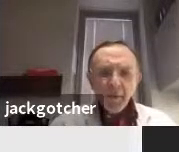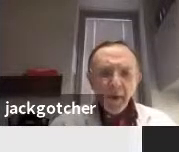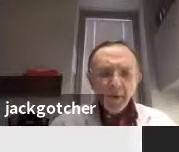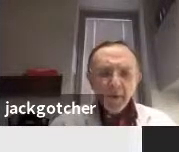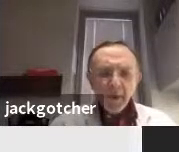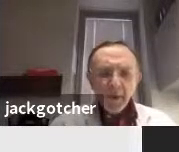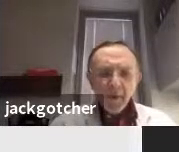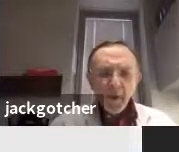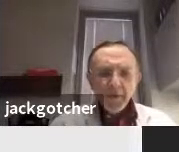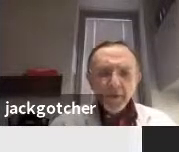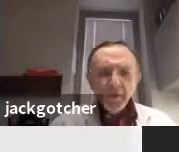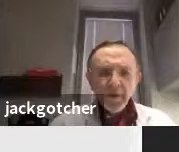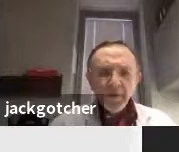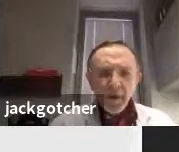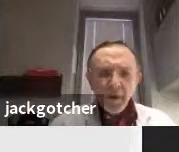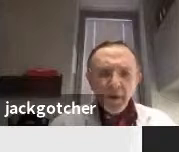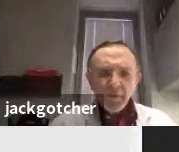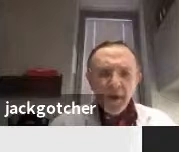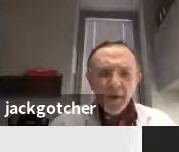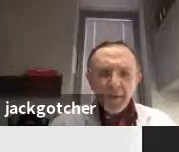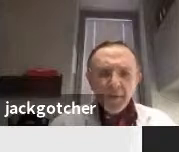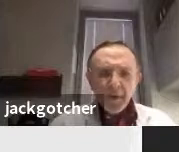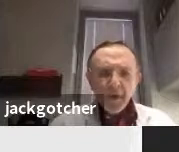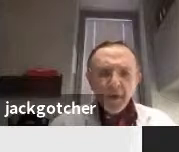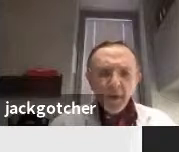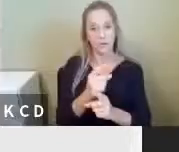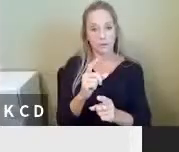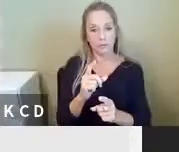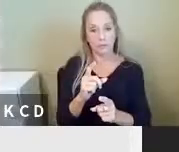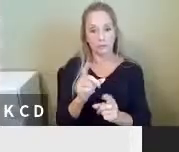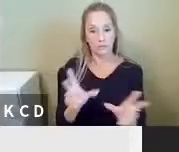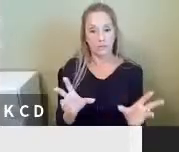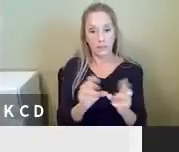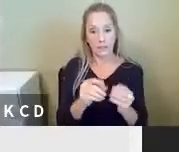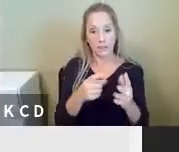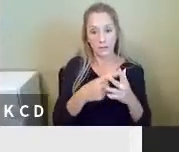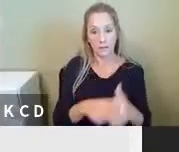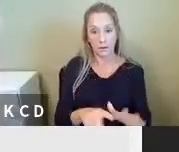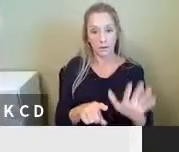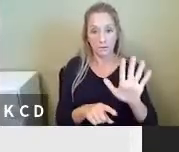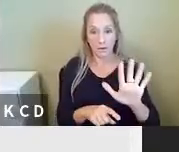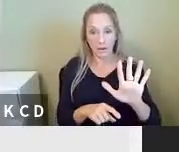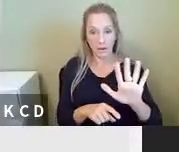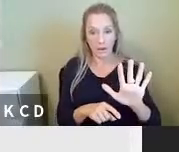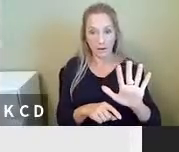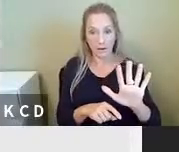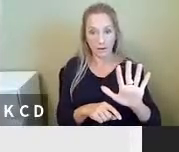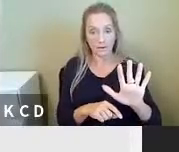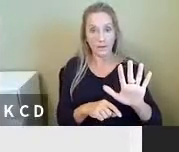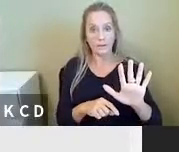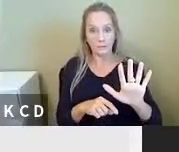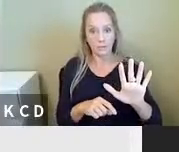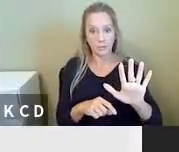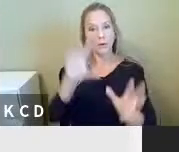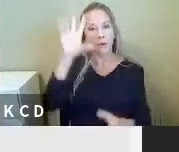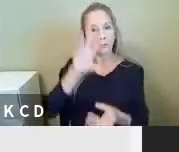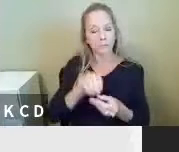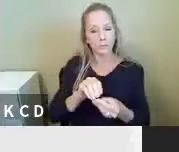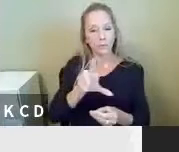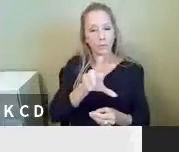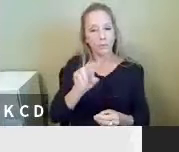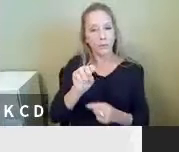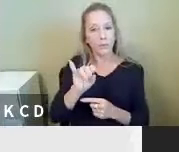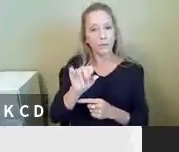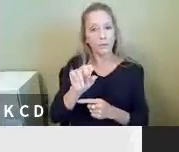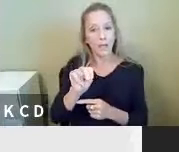before our regular deliberations, starting at 5 and then completing the deliberations afterwards. Total of 30 minutes would